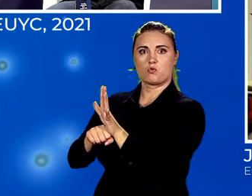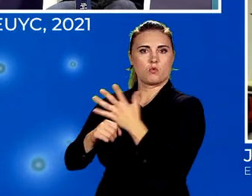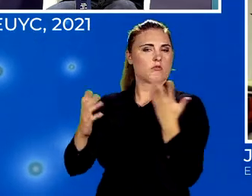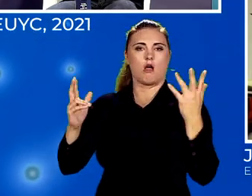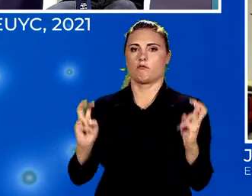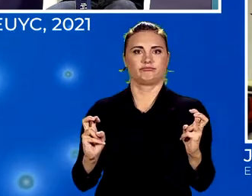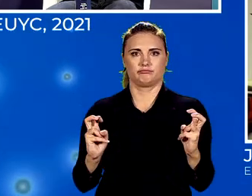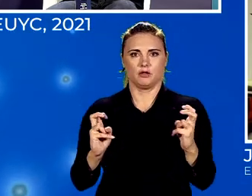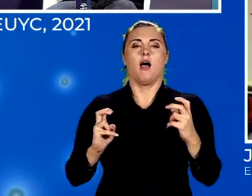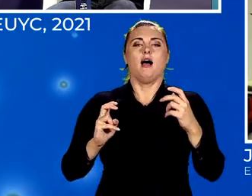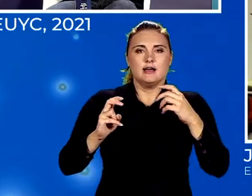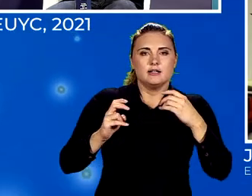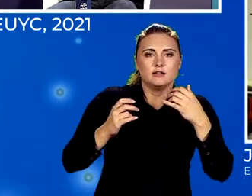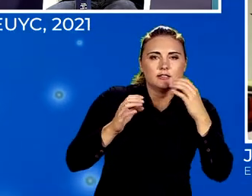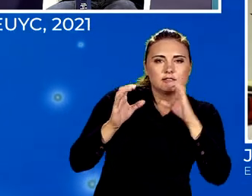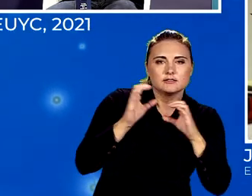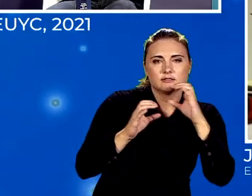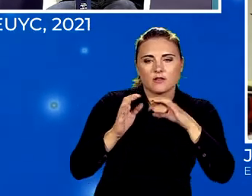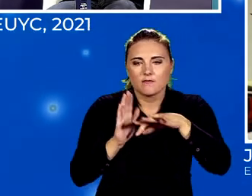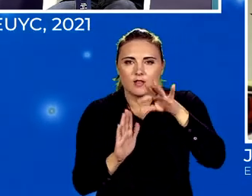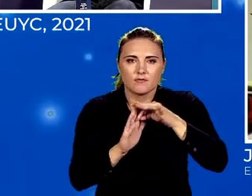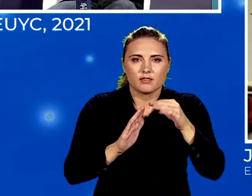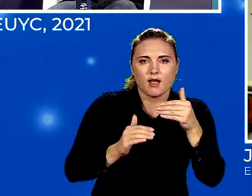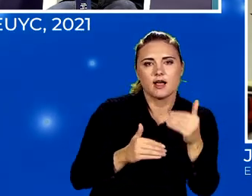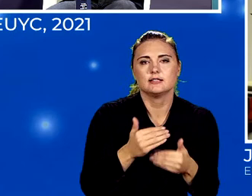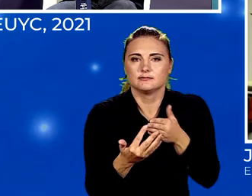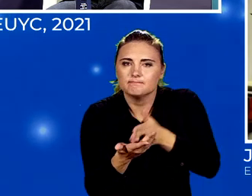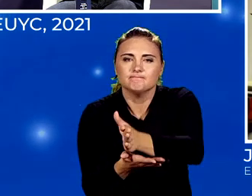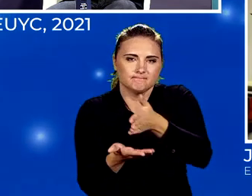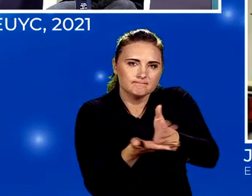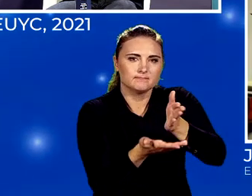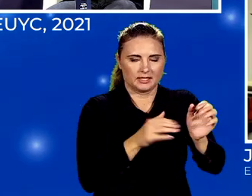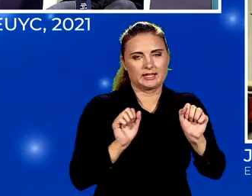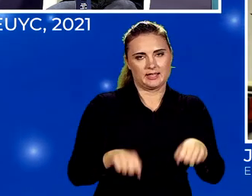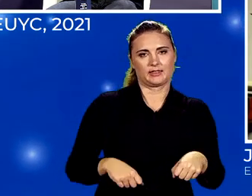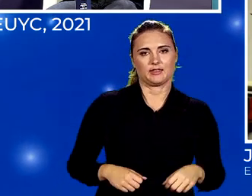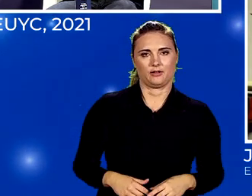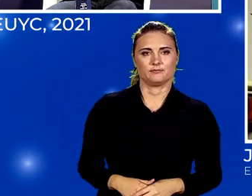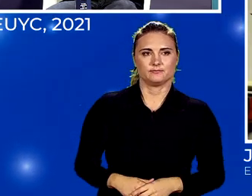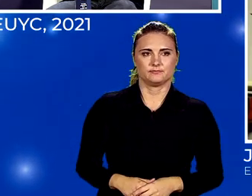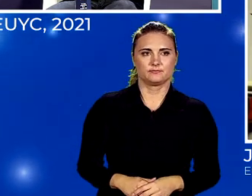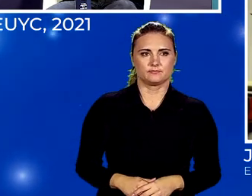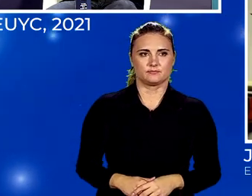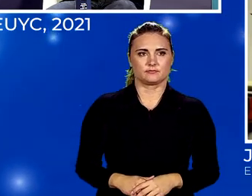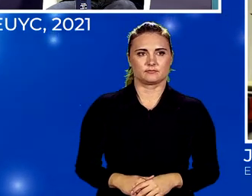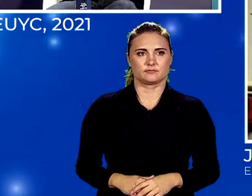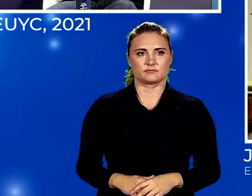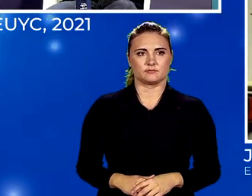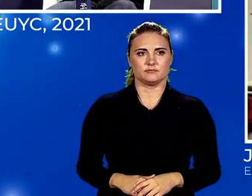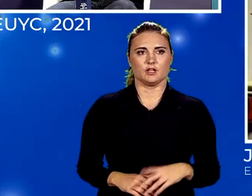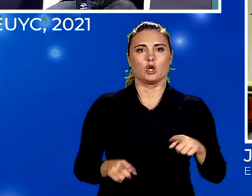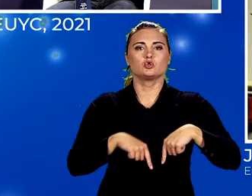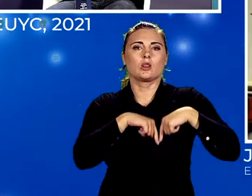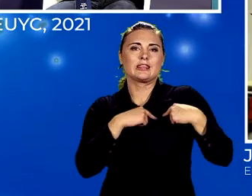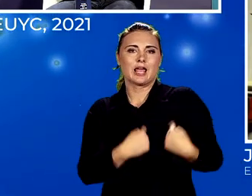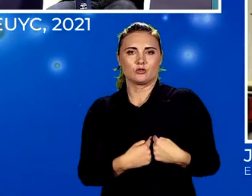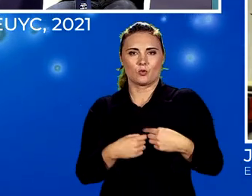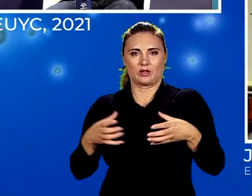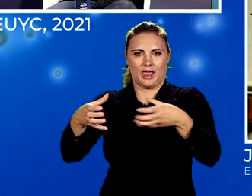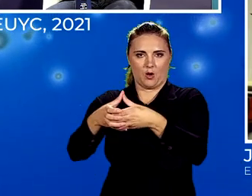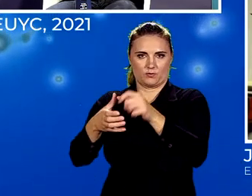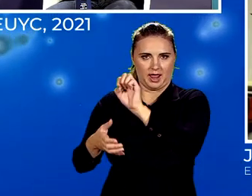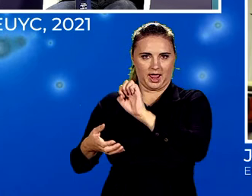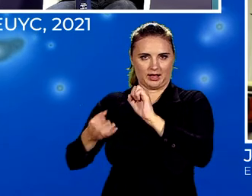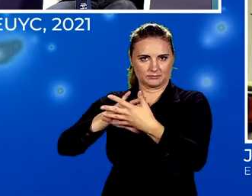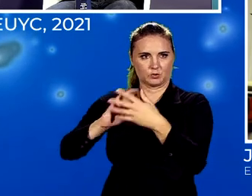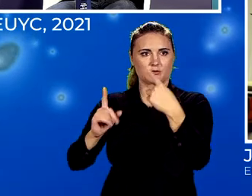solidarity projects, where basically huge participation of young people in building solidarity in Europe was seen and is